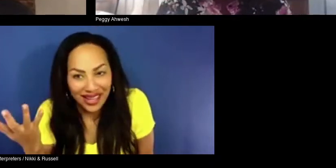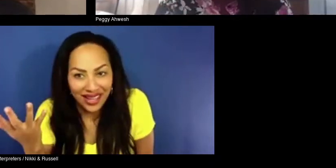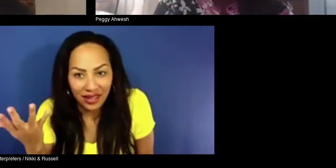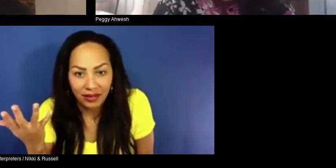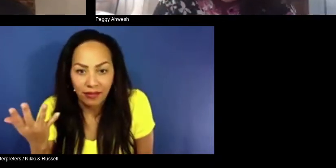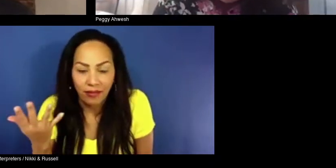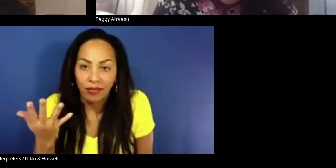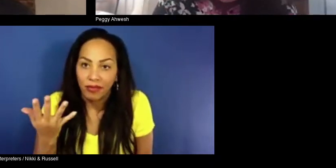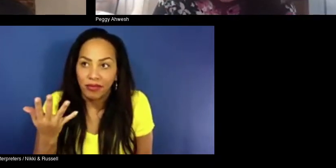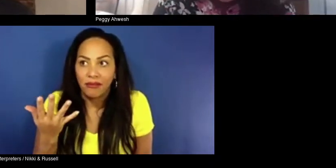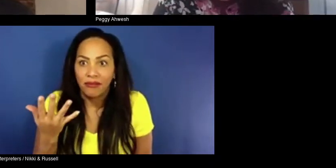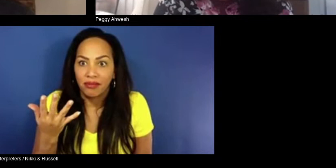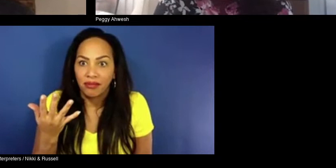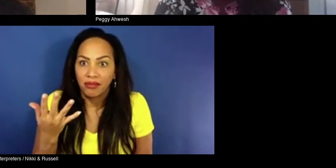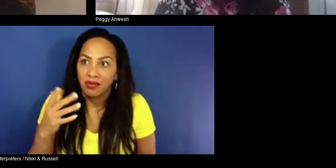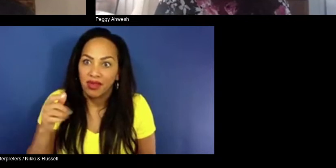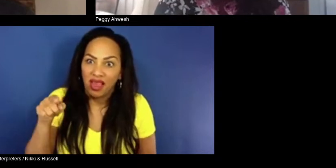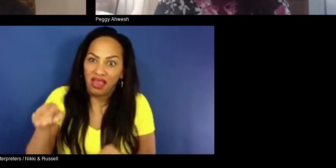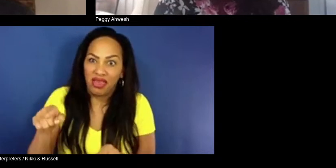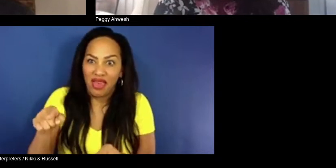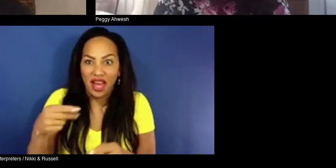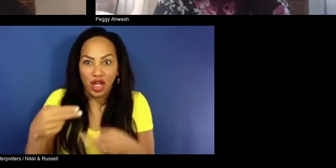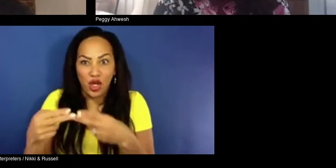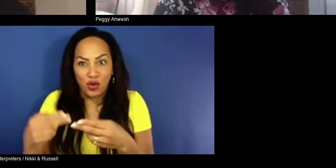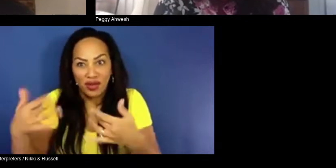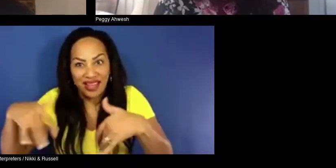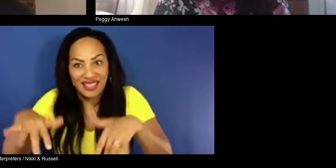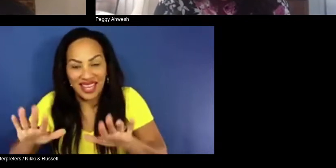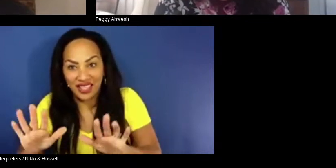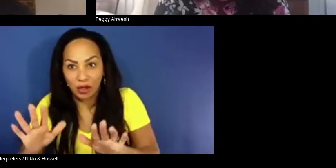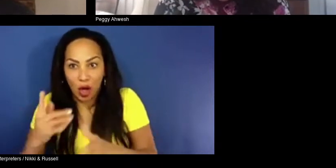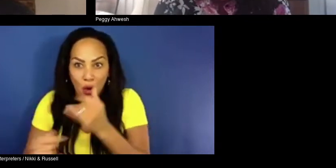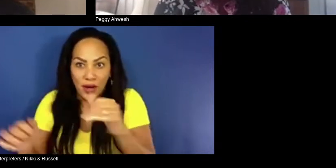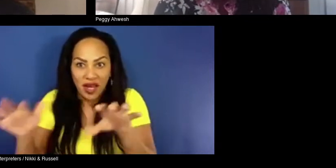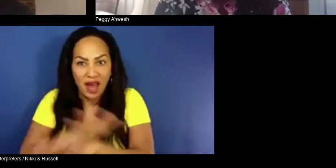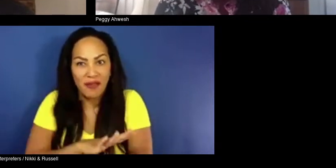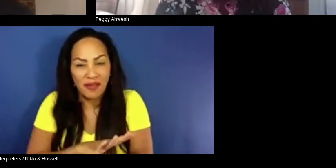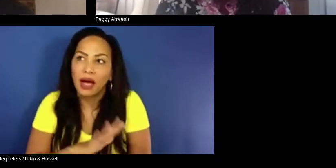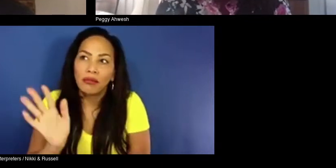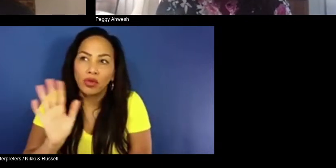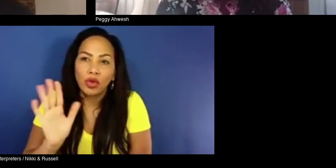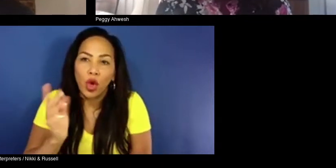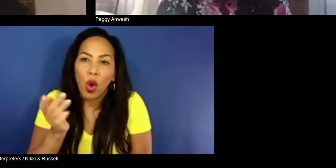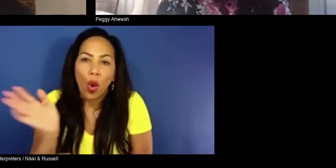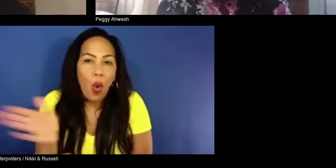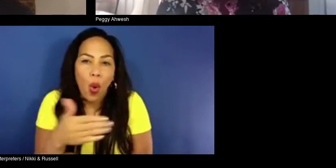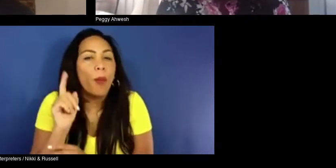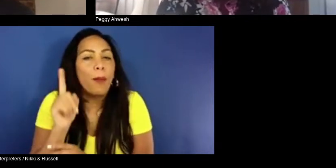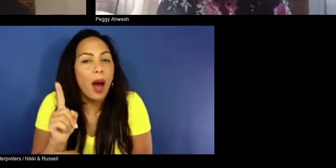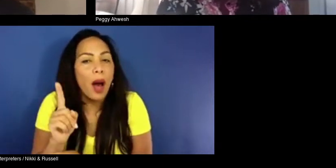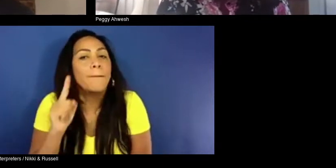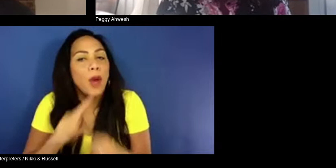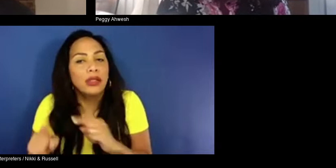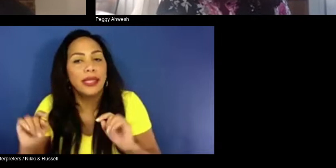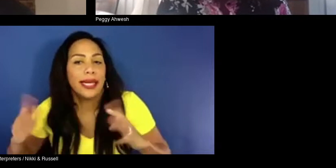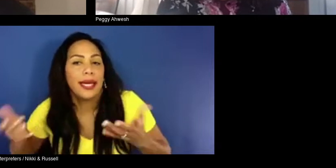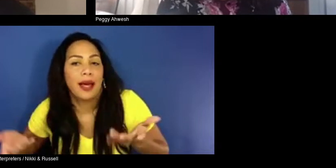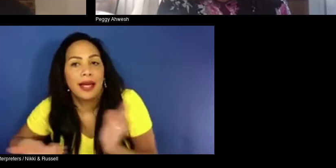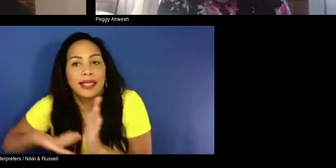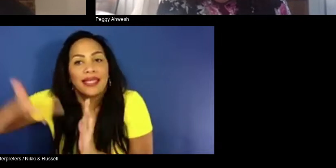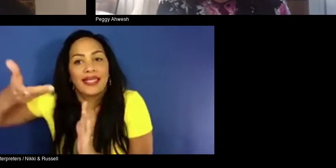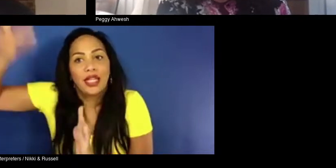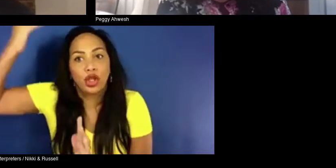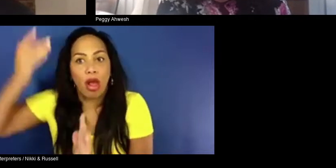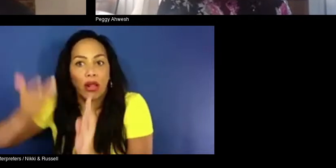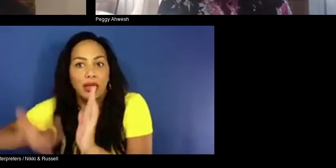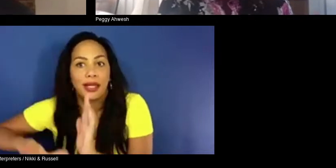news, but it's the sensational. There is in the sensational news item, and that the violence of that and people coming to violent